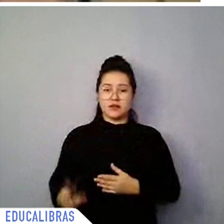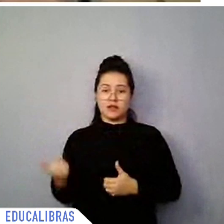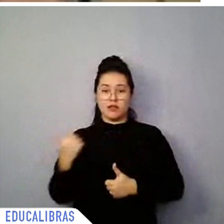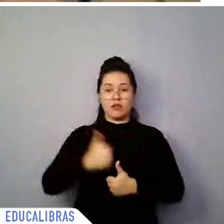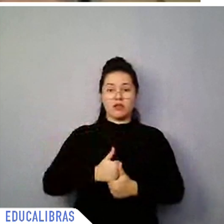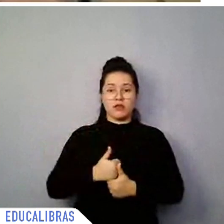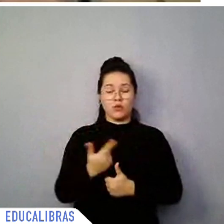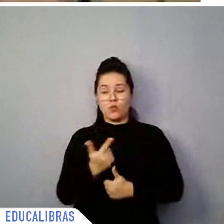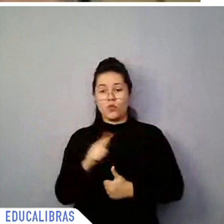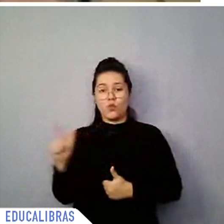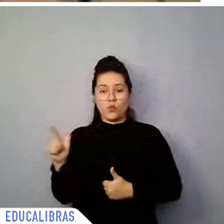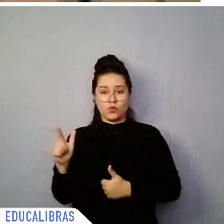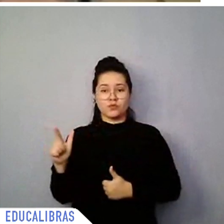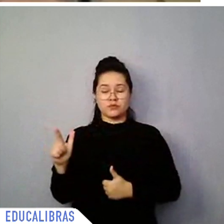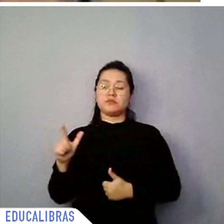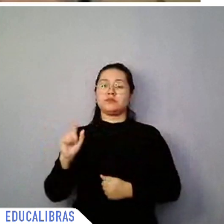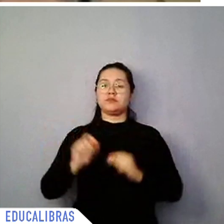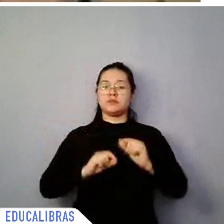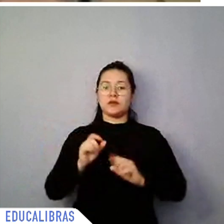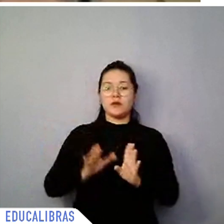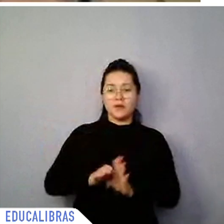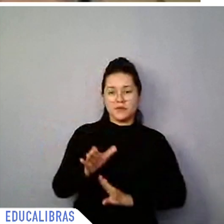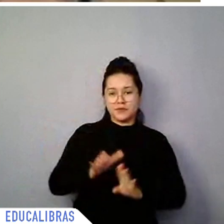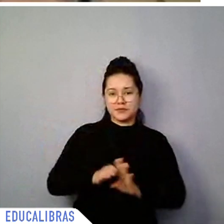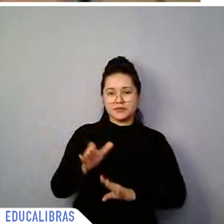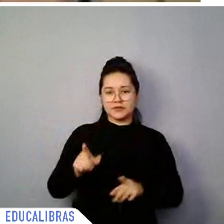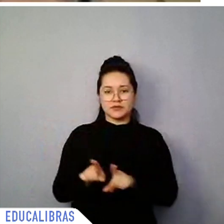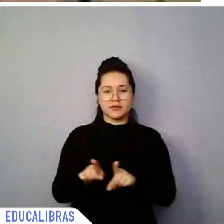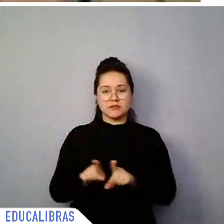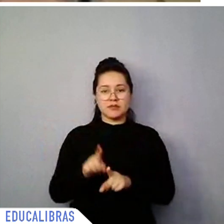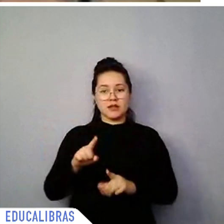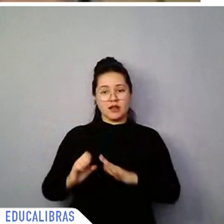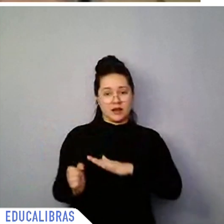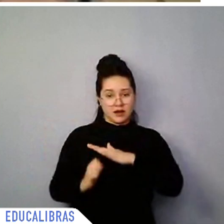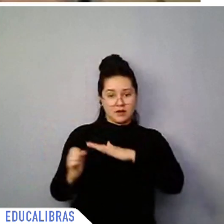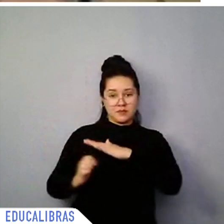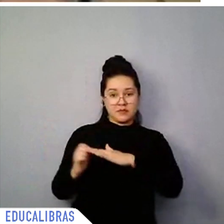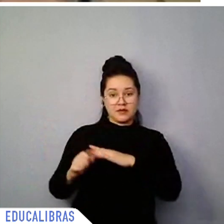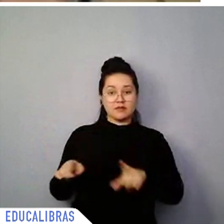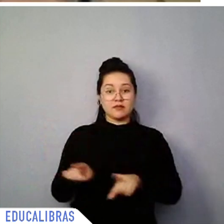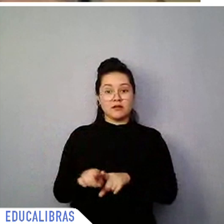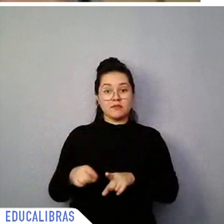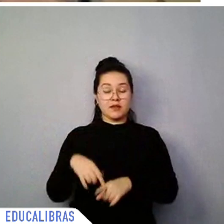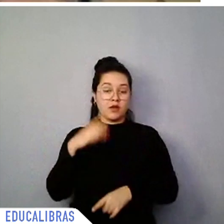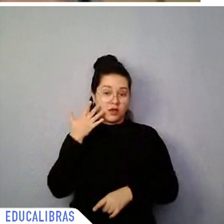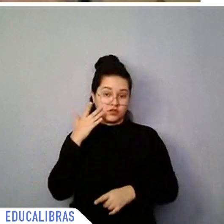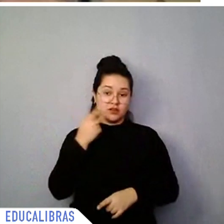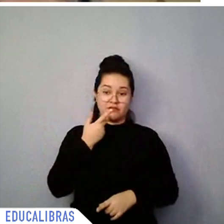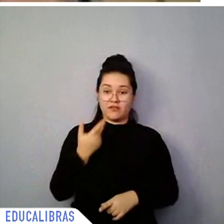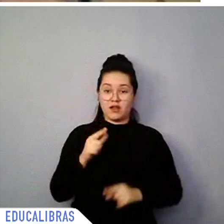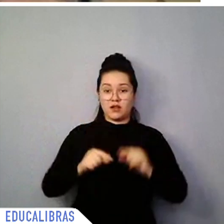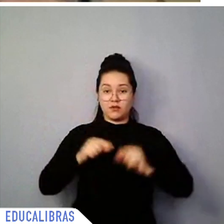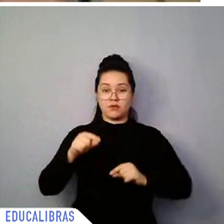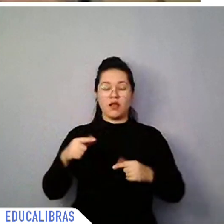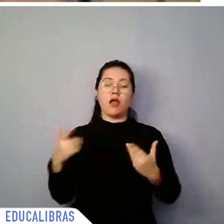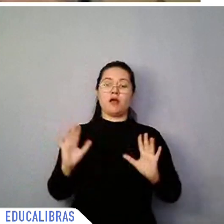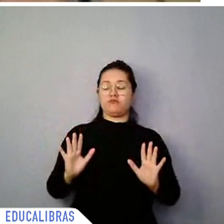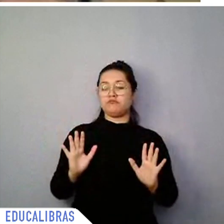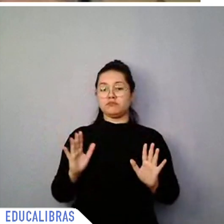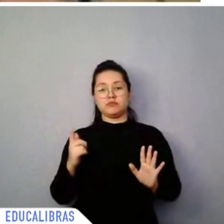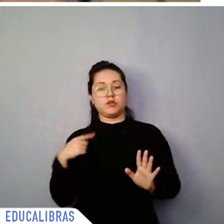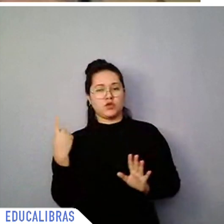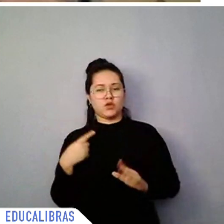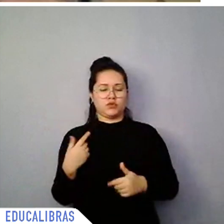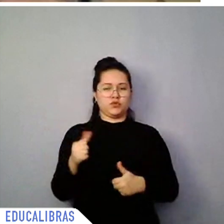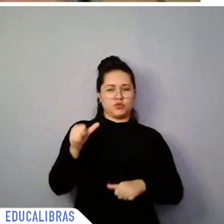and those responsible put me as with another colleague as president.